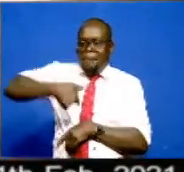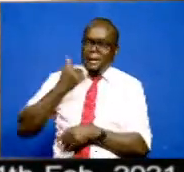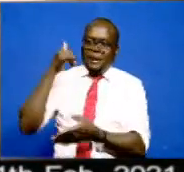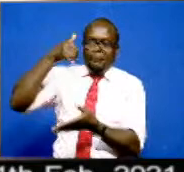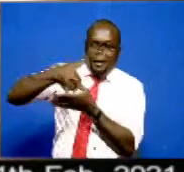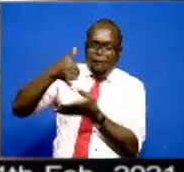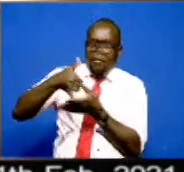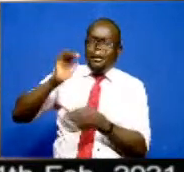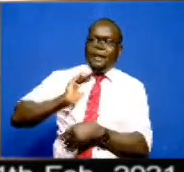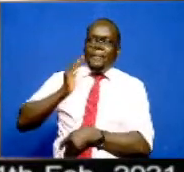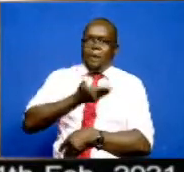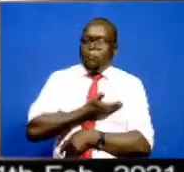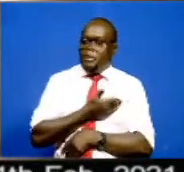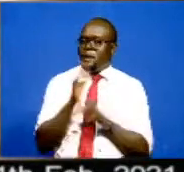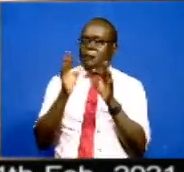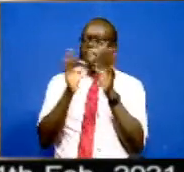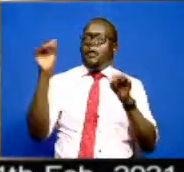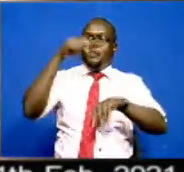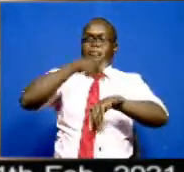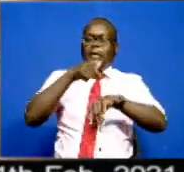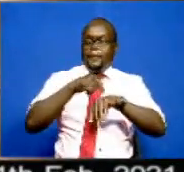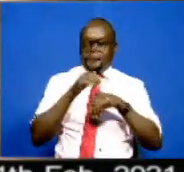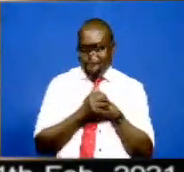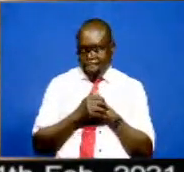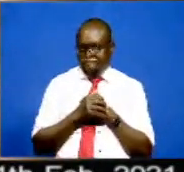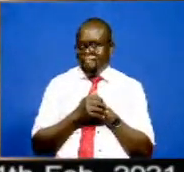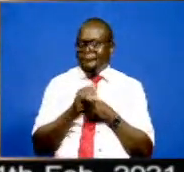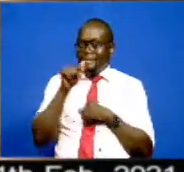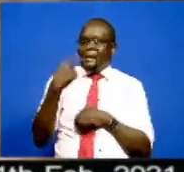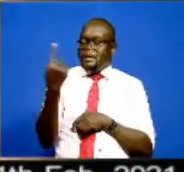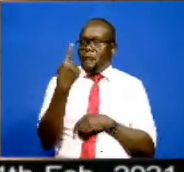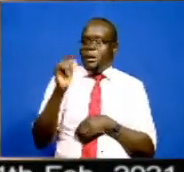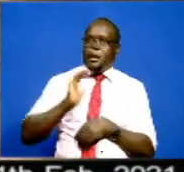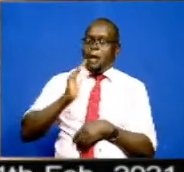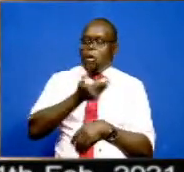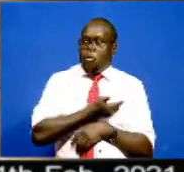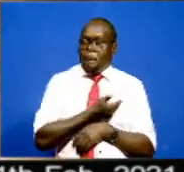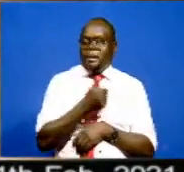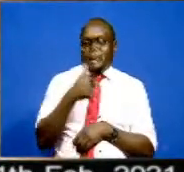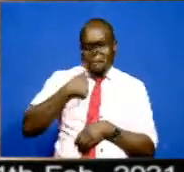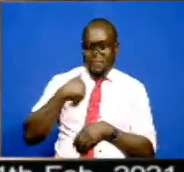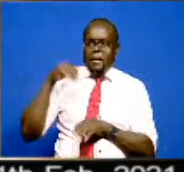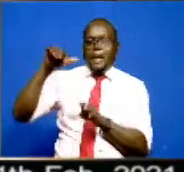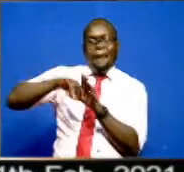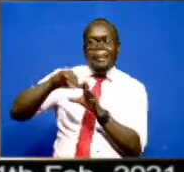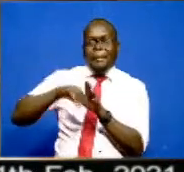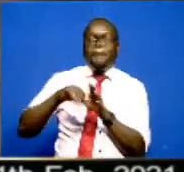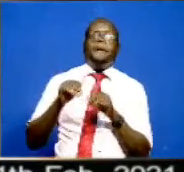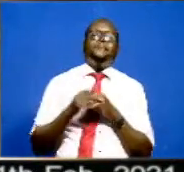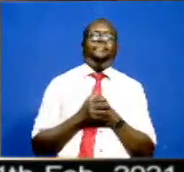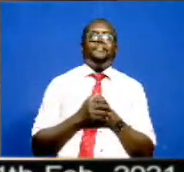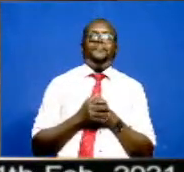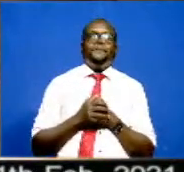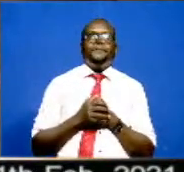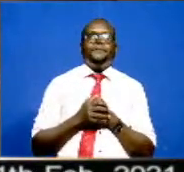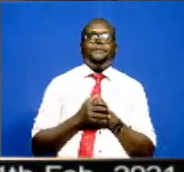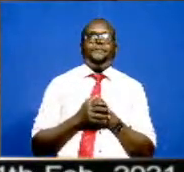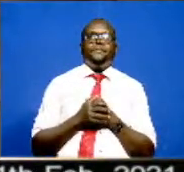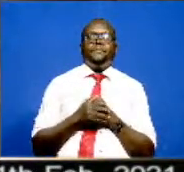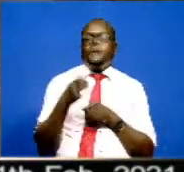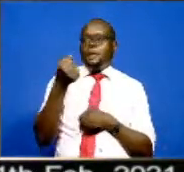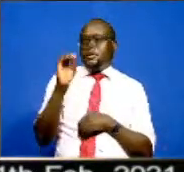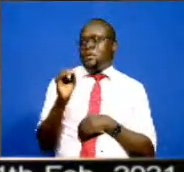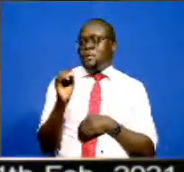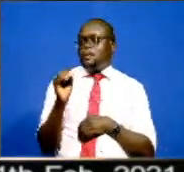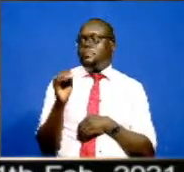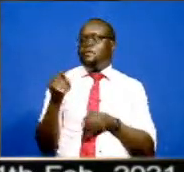committee for long. And by the way, this is the only committee where I sit, the substantive committee. So, and